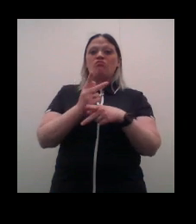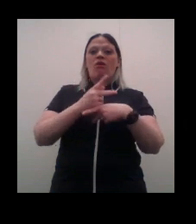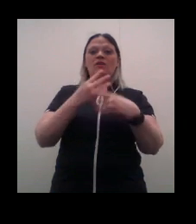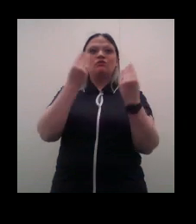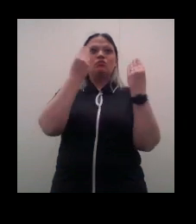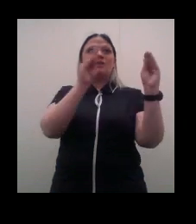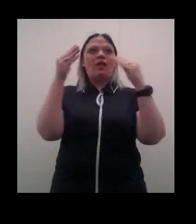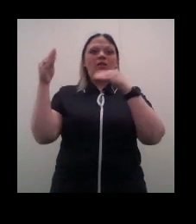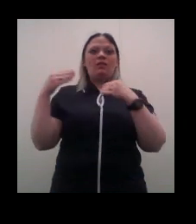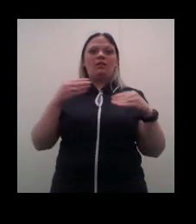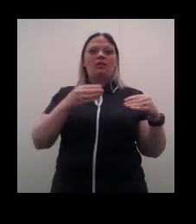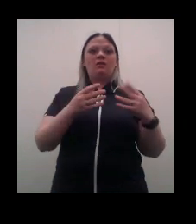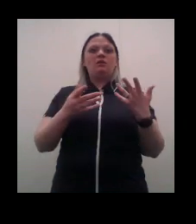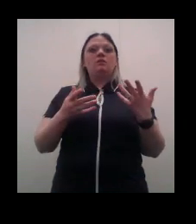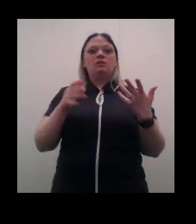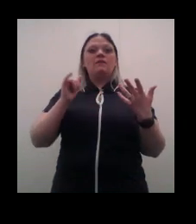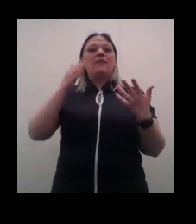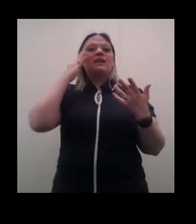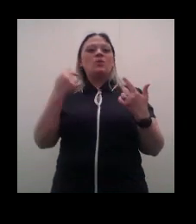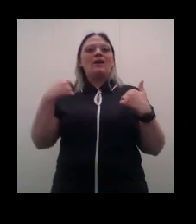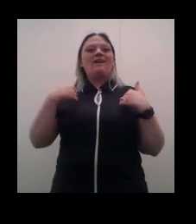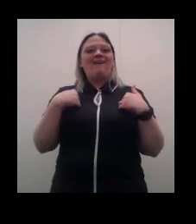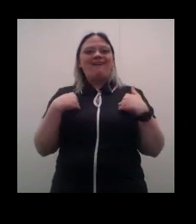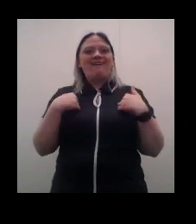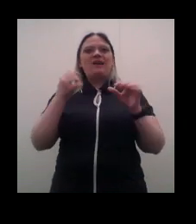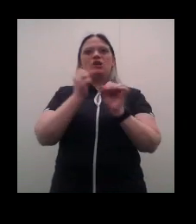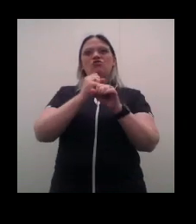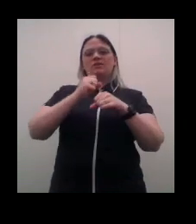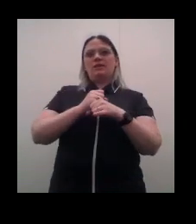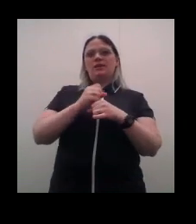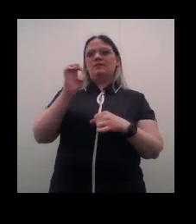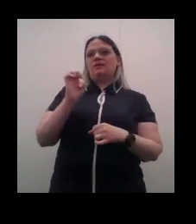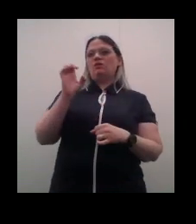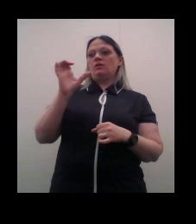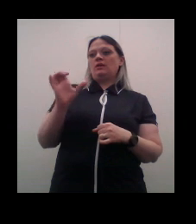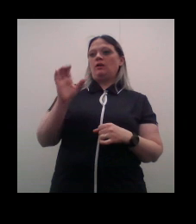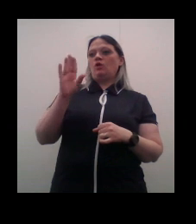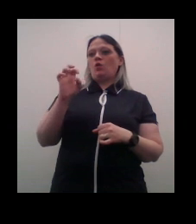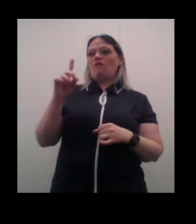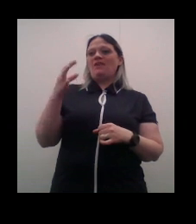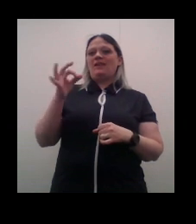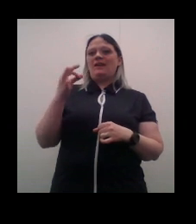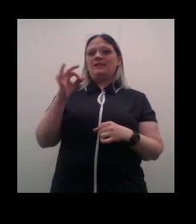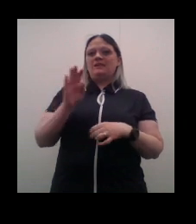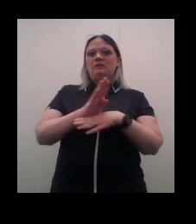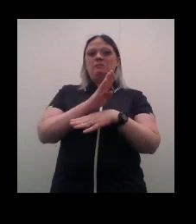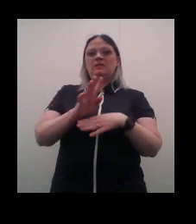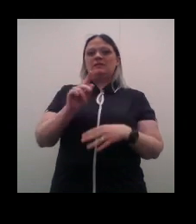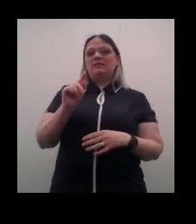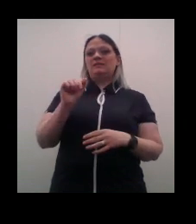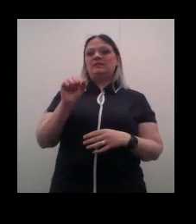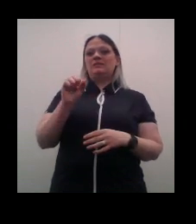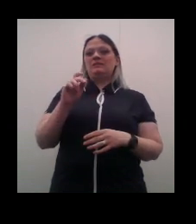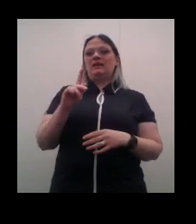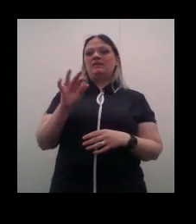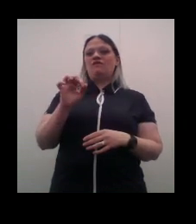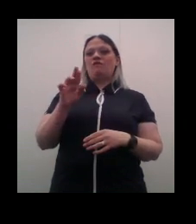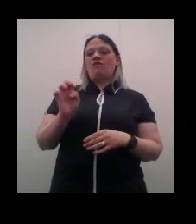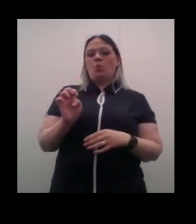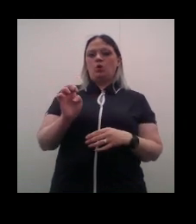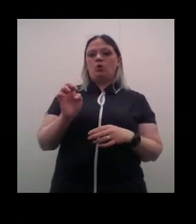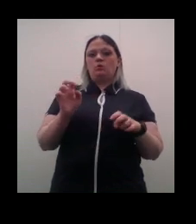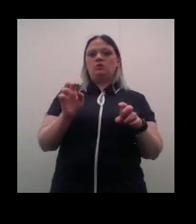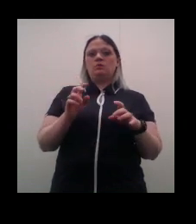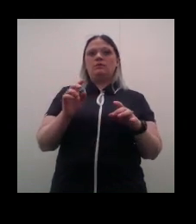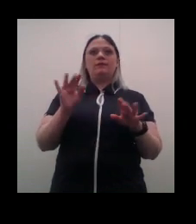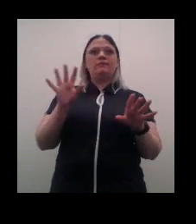across the country. That's why I created the Erie County COVID-19 Business Task Force, impaneled individuals from across